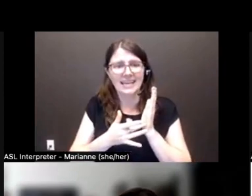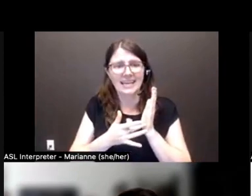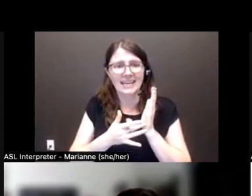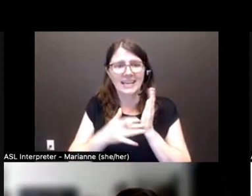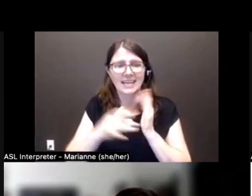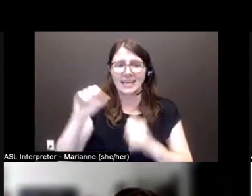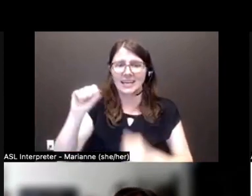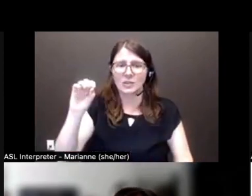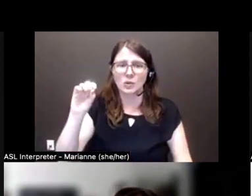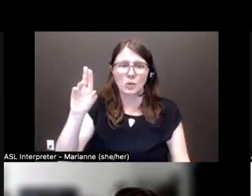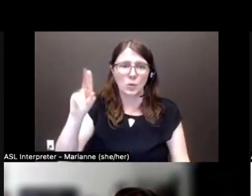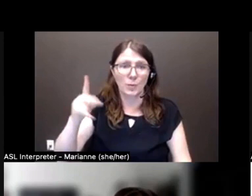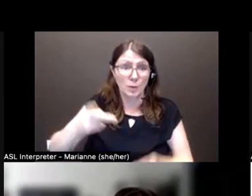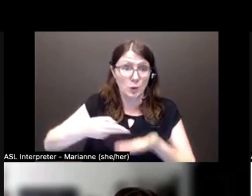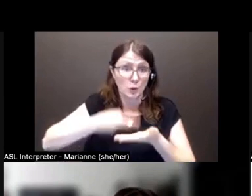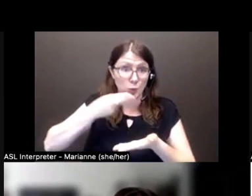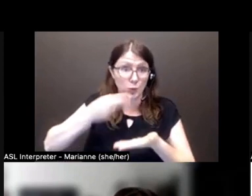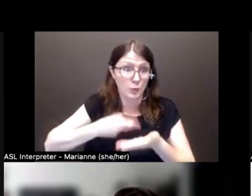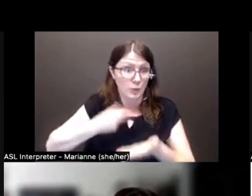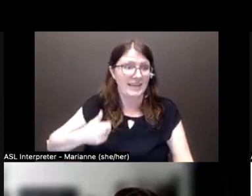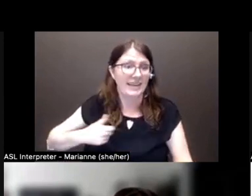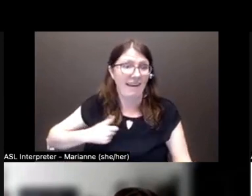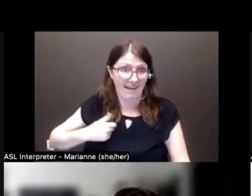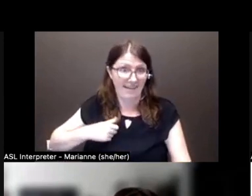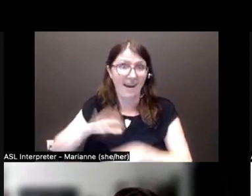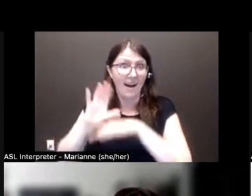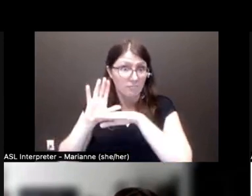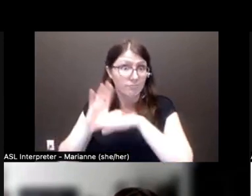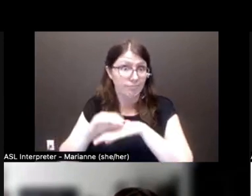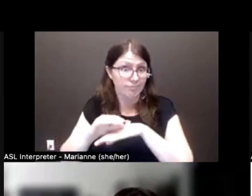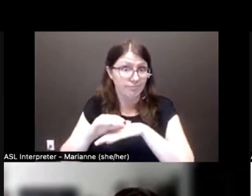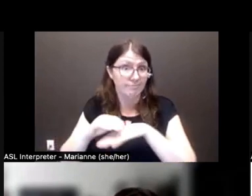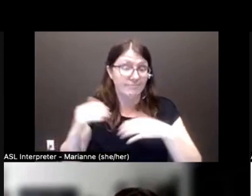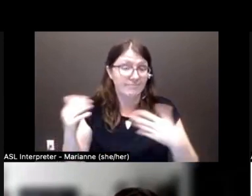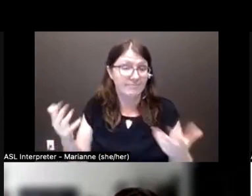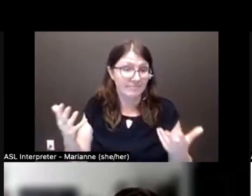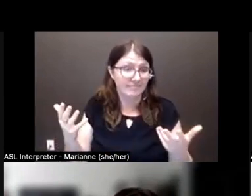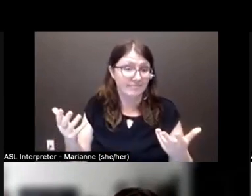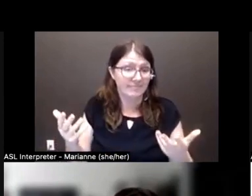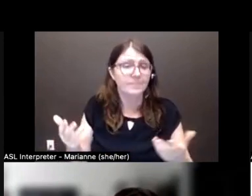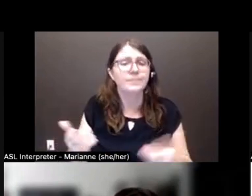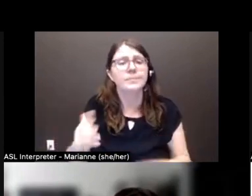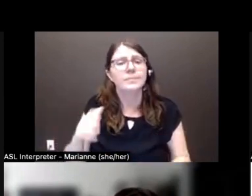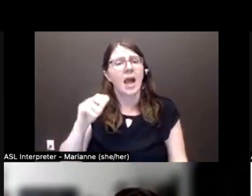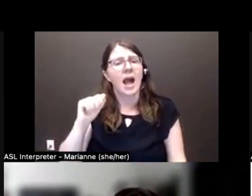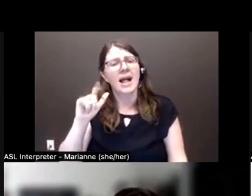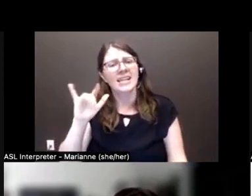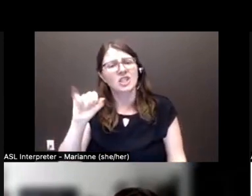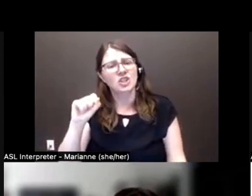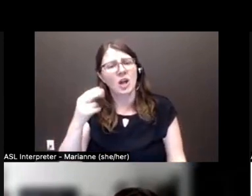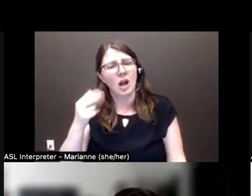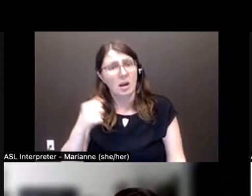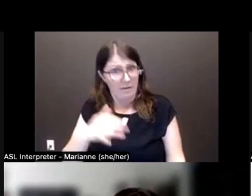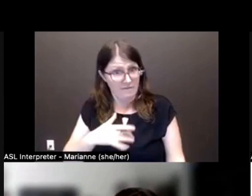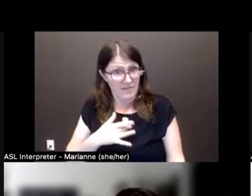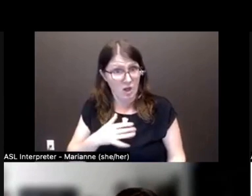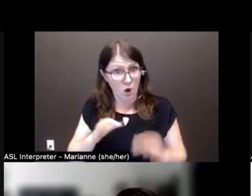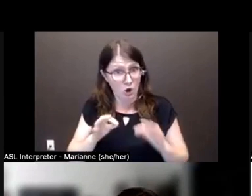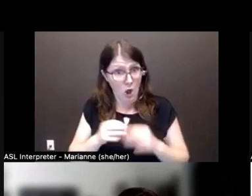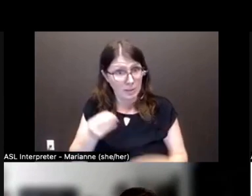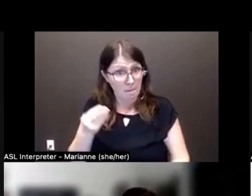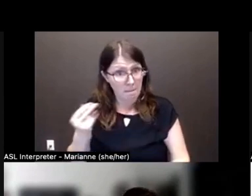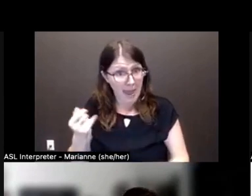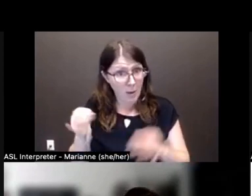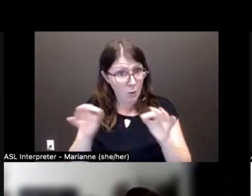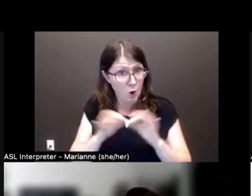quite a few of them, and we were considering the cost of it. What do you think about the cost now after you have been using this tool for a while? I think I will